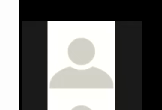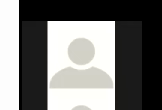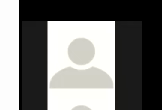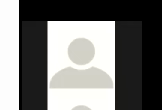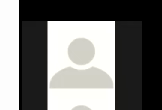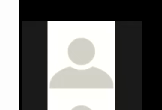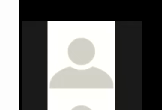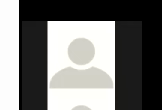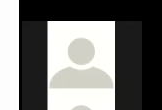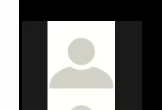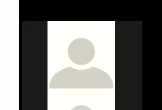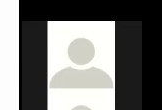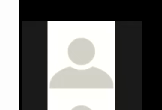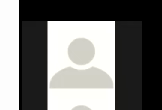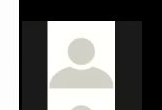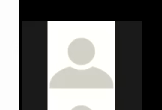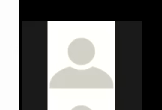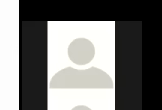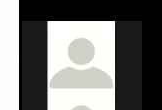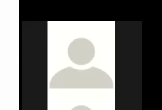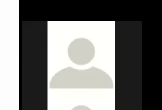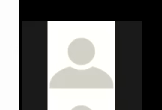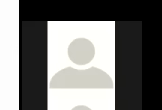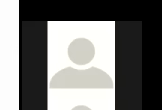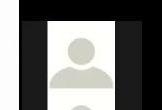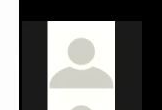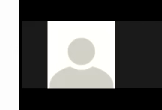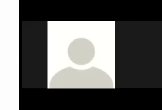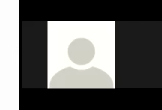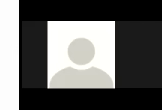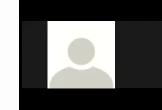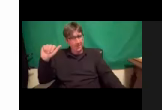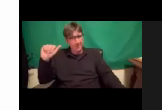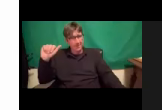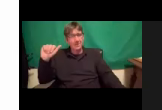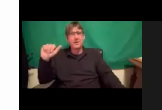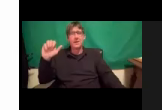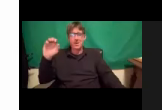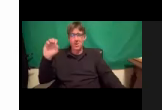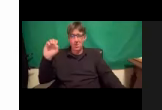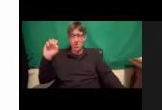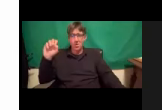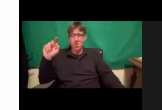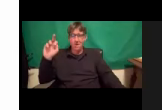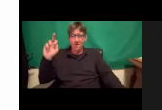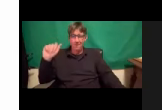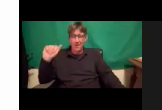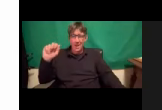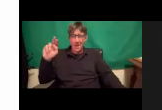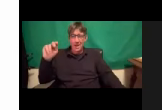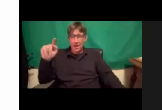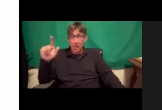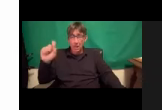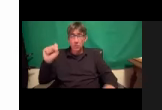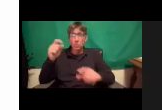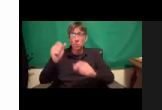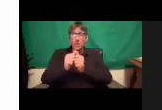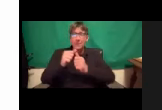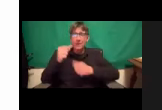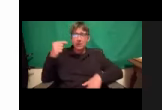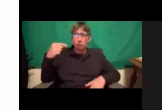Hi, my name is Olivia Nichols. I'm with the organization Green Roots, and I also ride the T commuting from